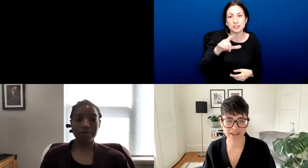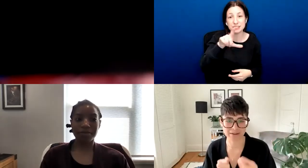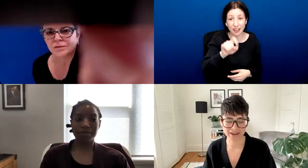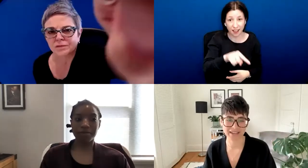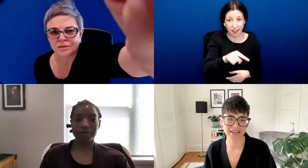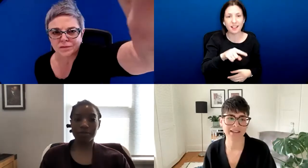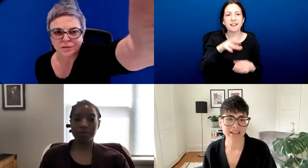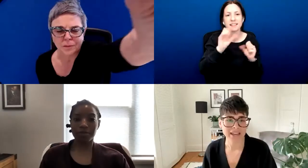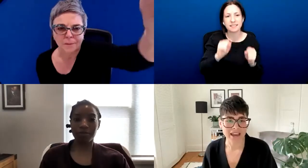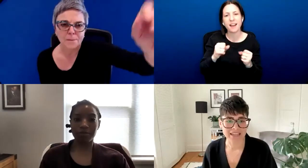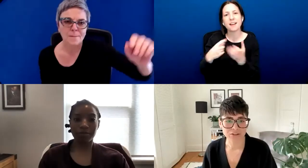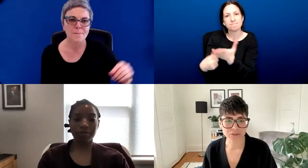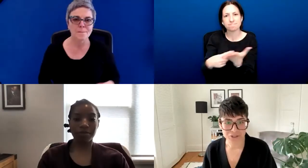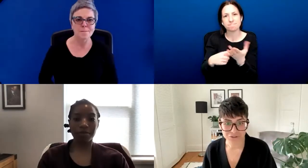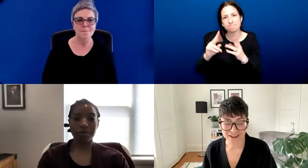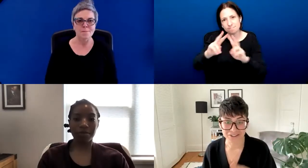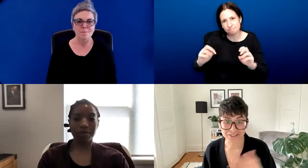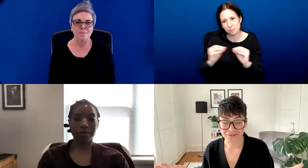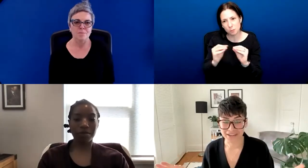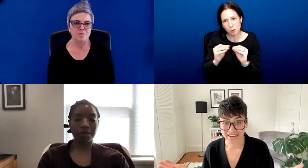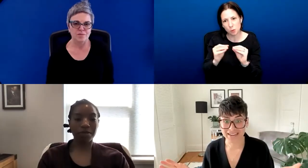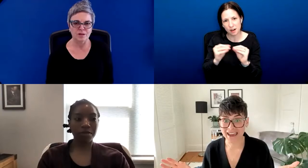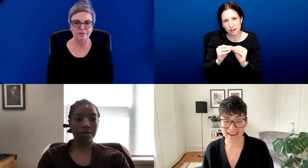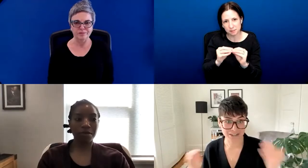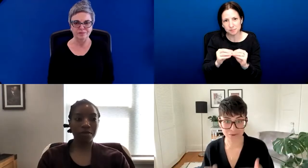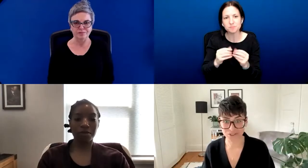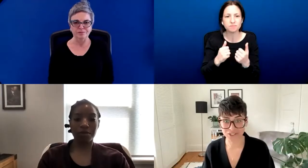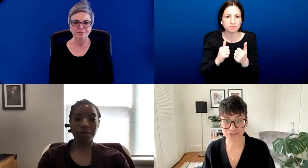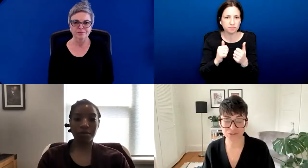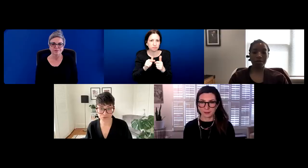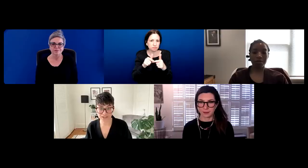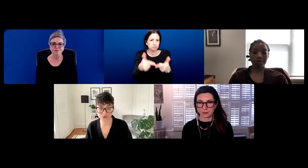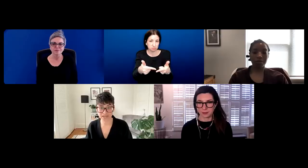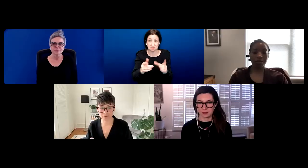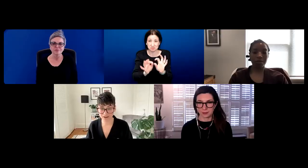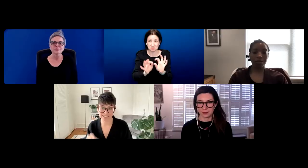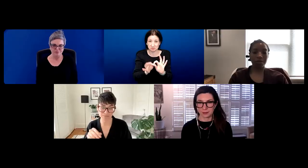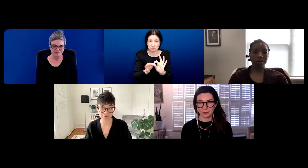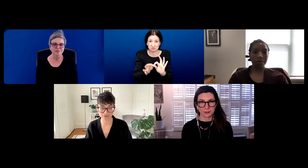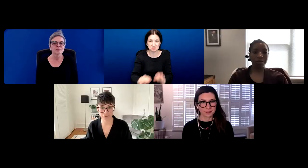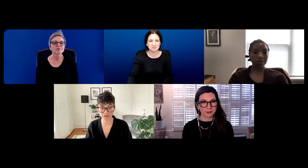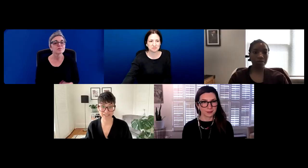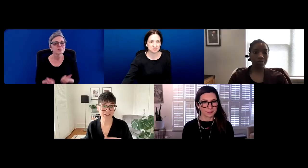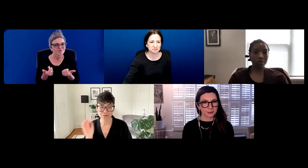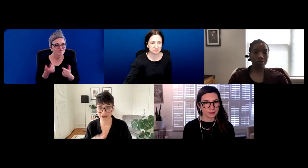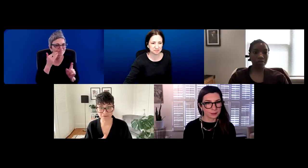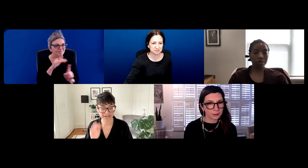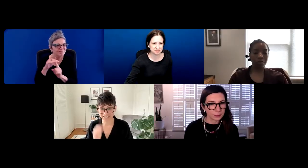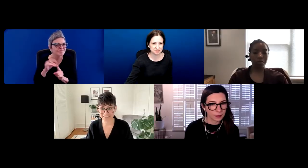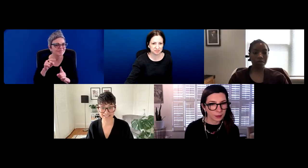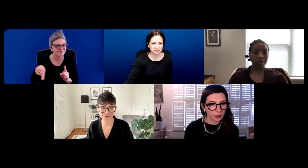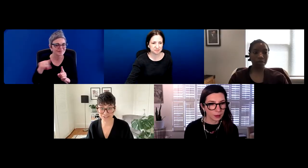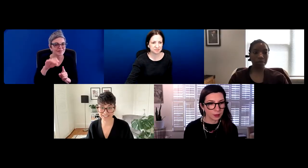some of that unpacking. Here's a brief reminder that you can add any questions to that Q&A box at the bottom of your screen. We've got